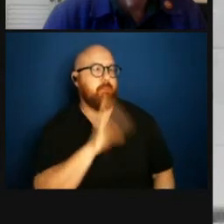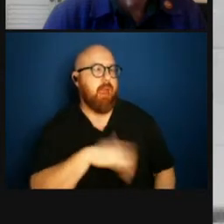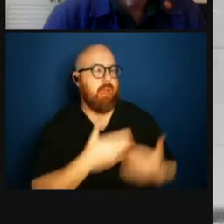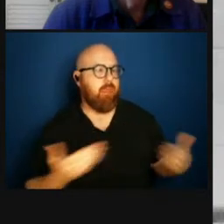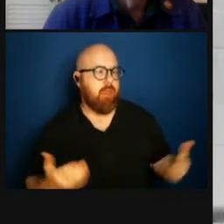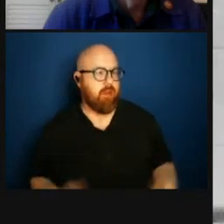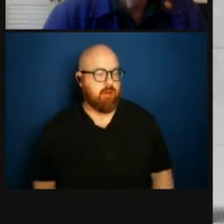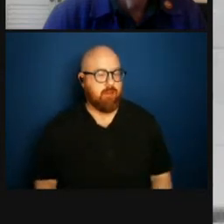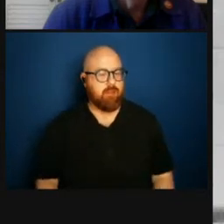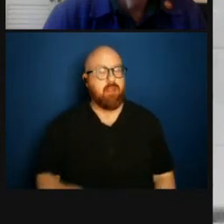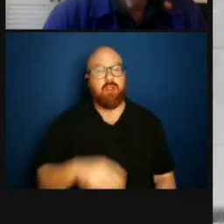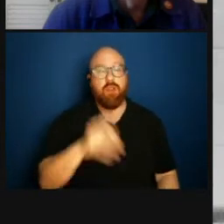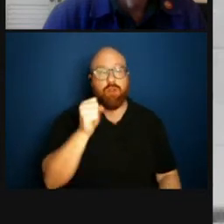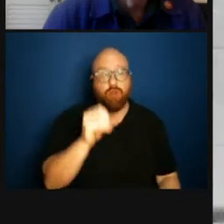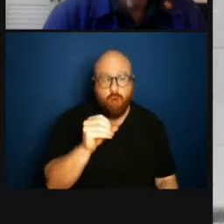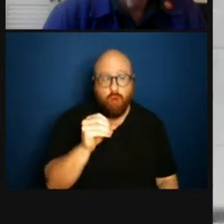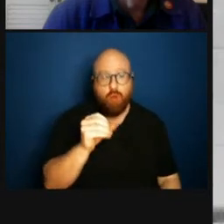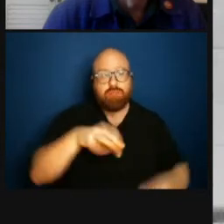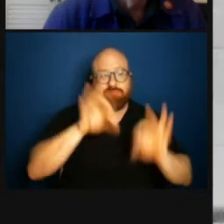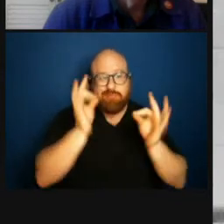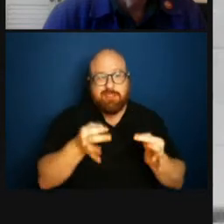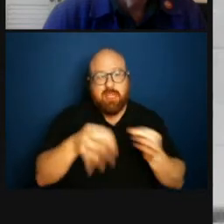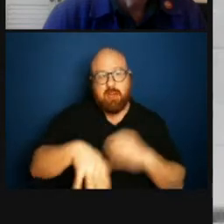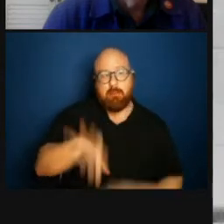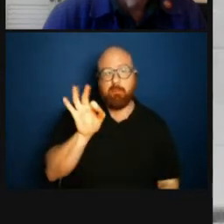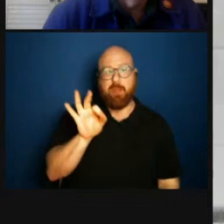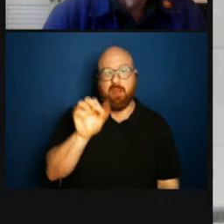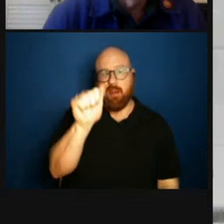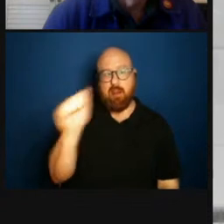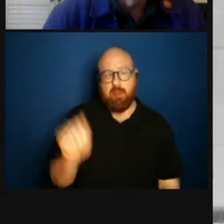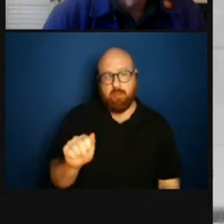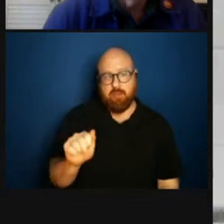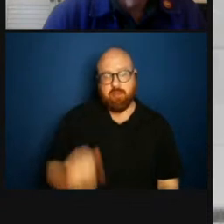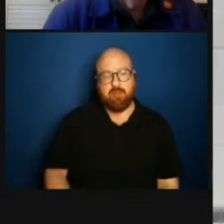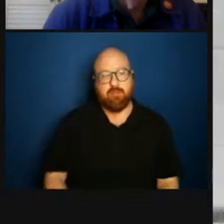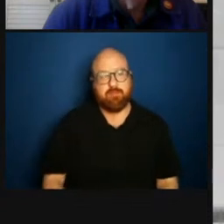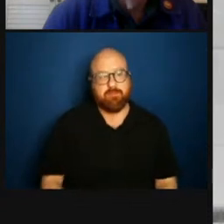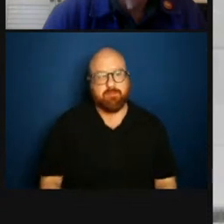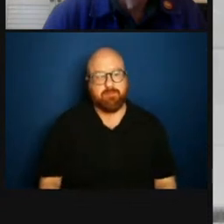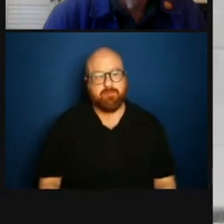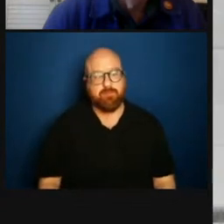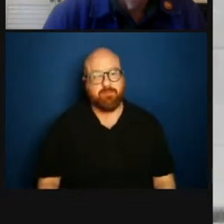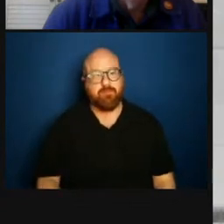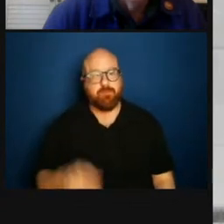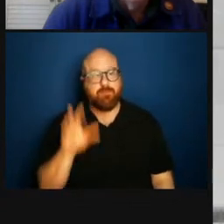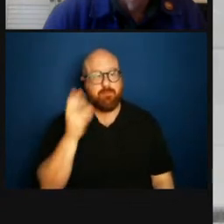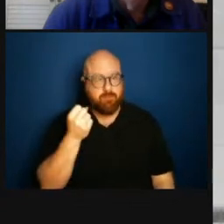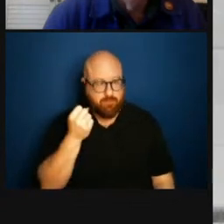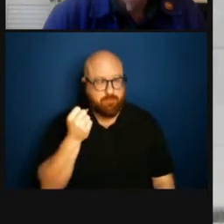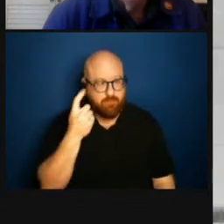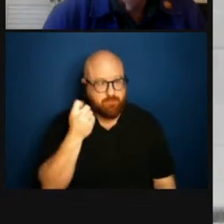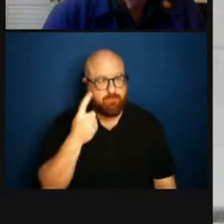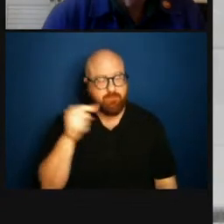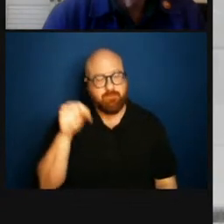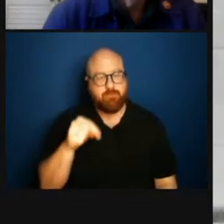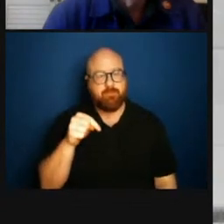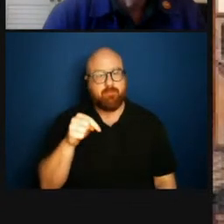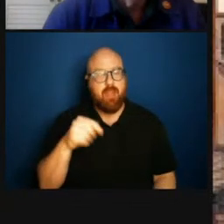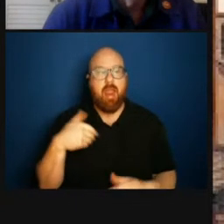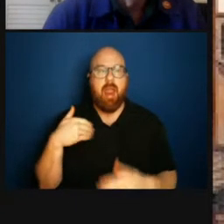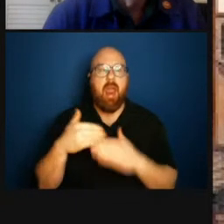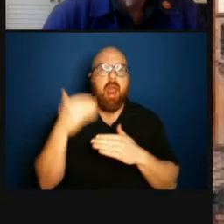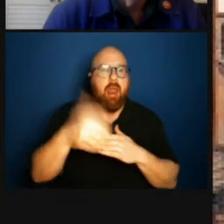quiet place where the Naval Academy was born. So it was born after this incident in 1845. Next.